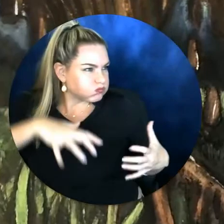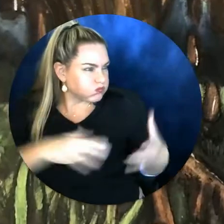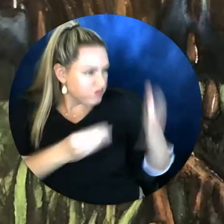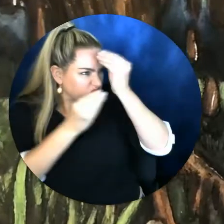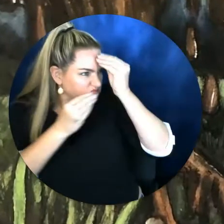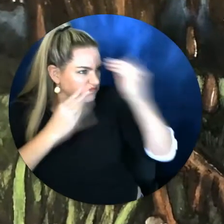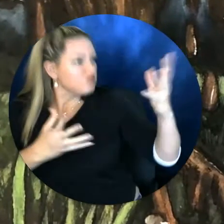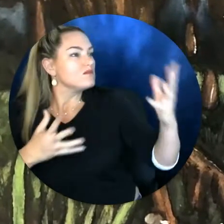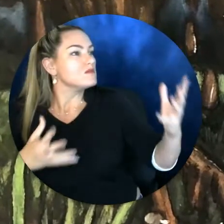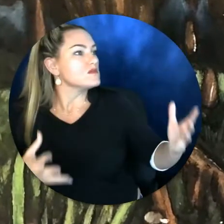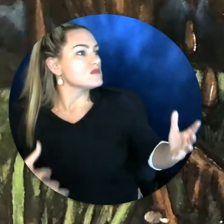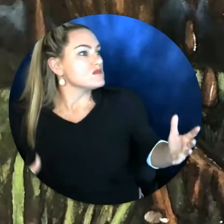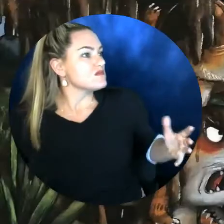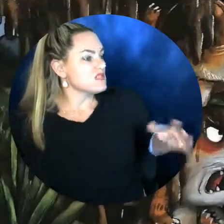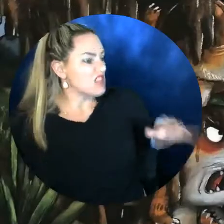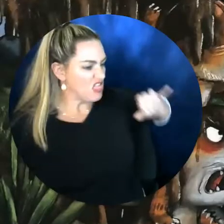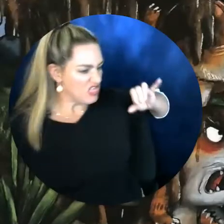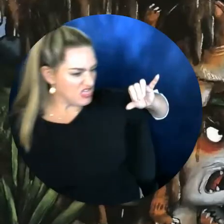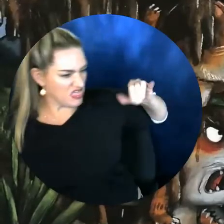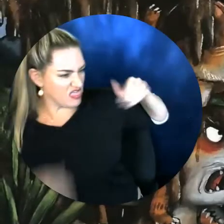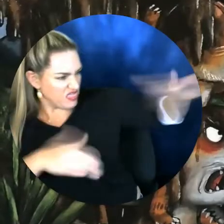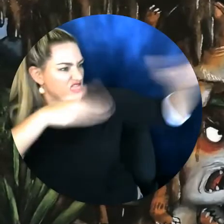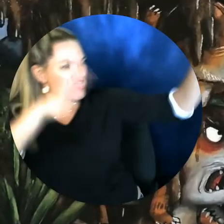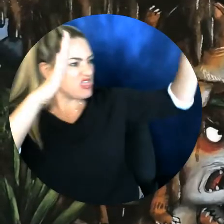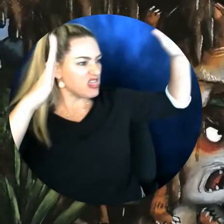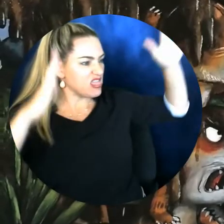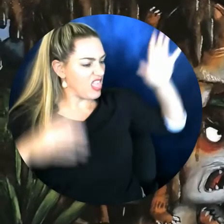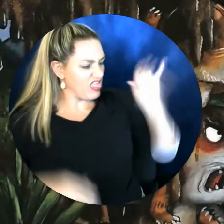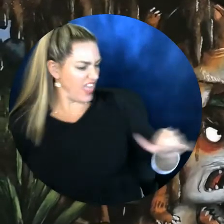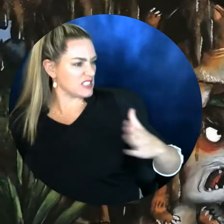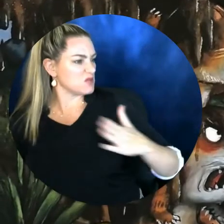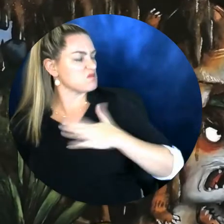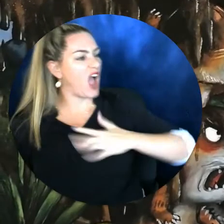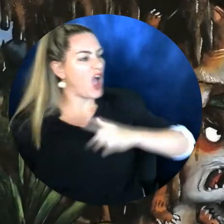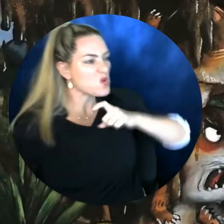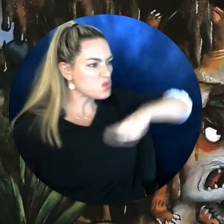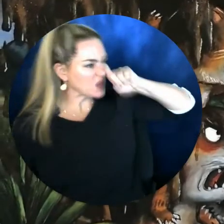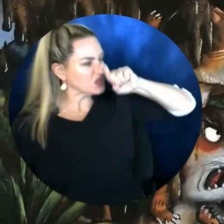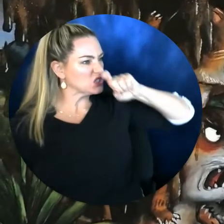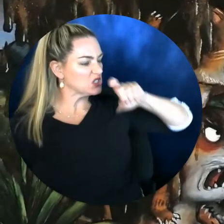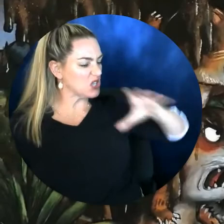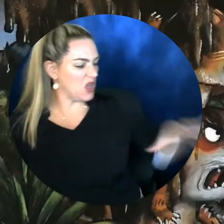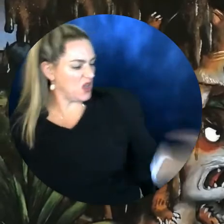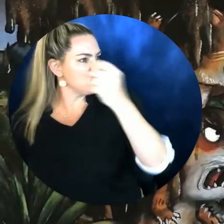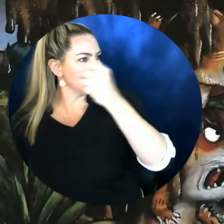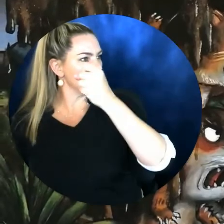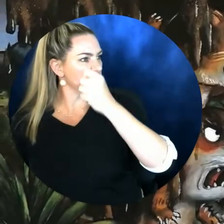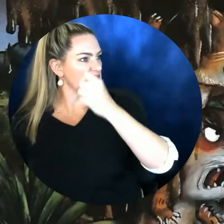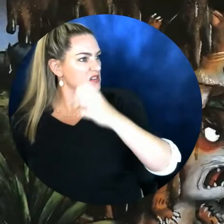to the dragon, "Buzz off! That's my witch!"